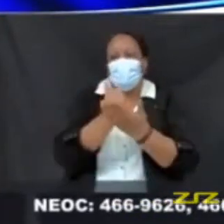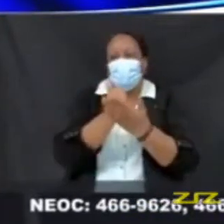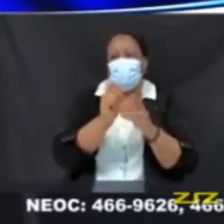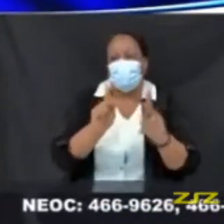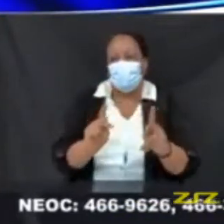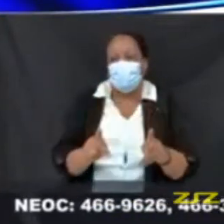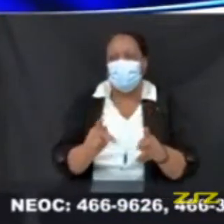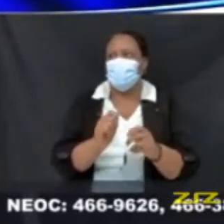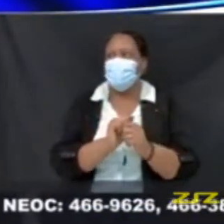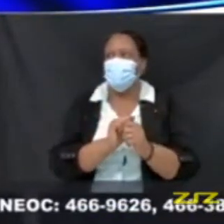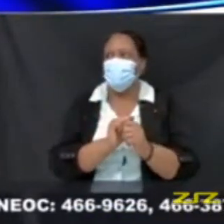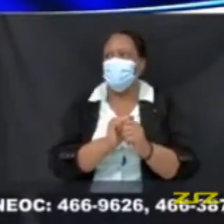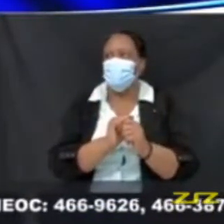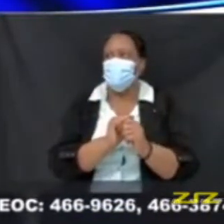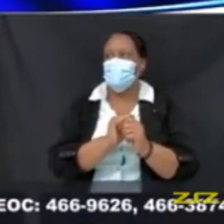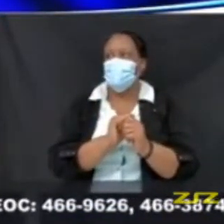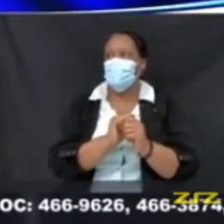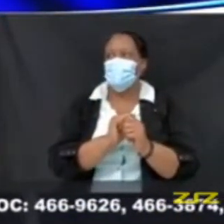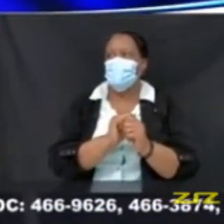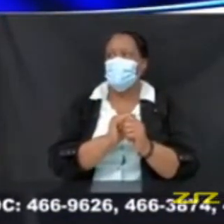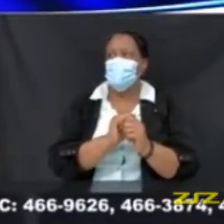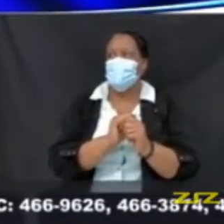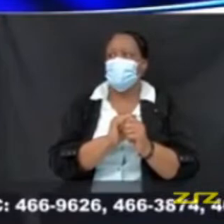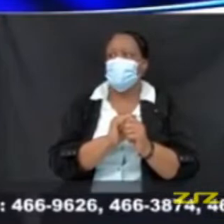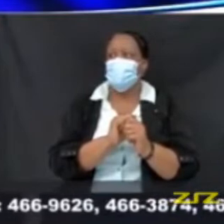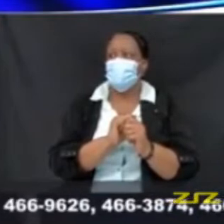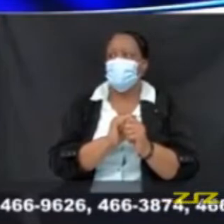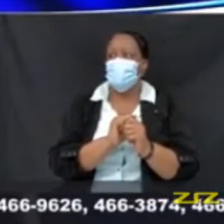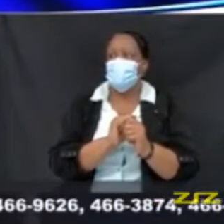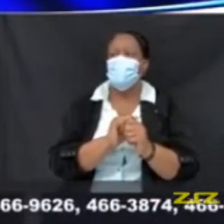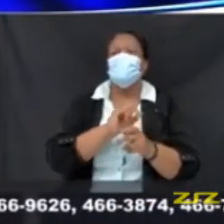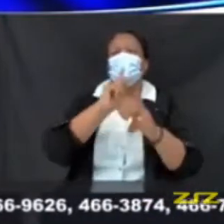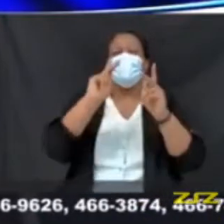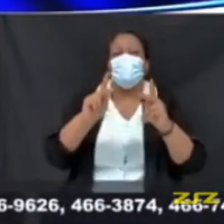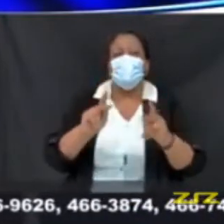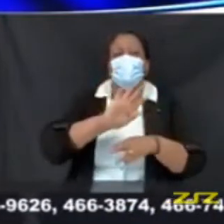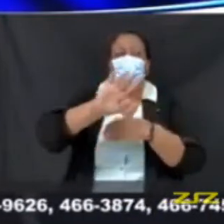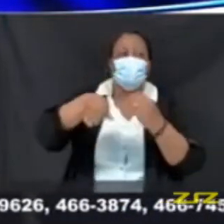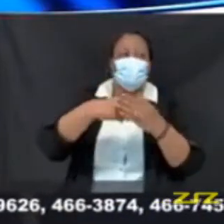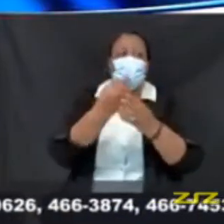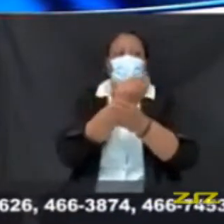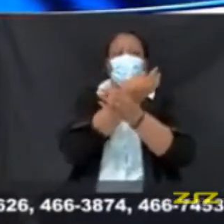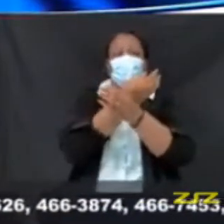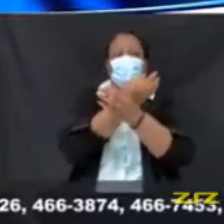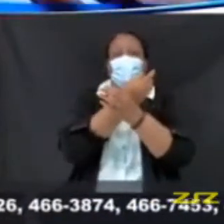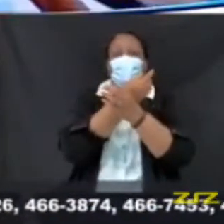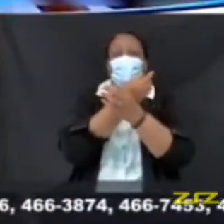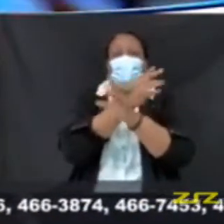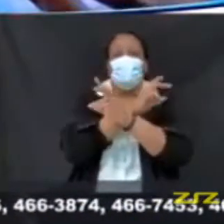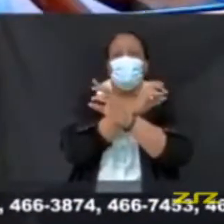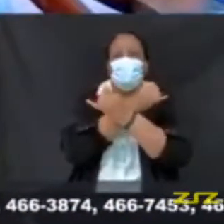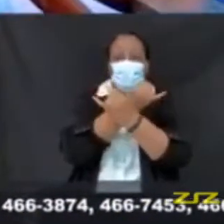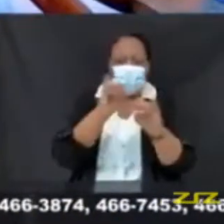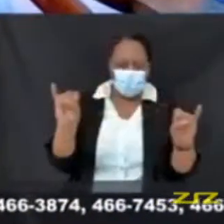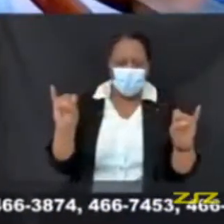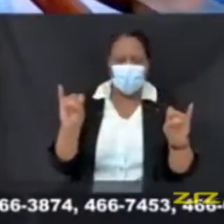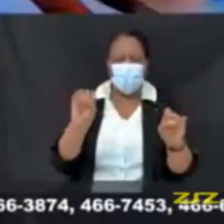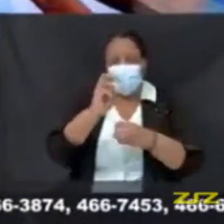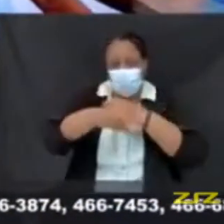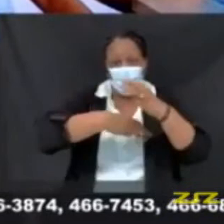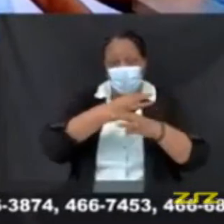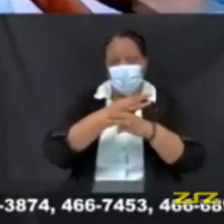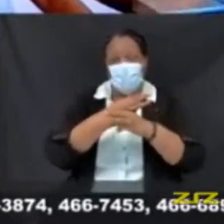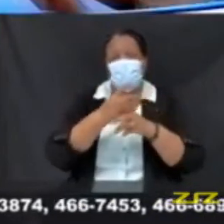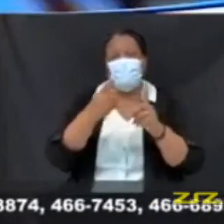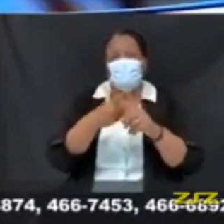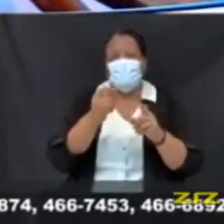quote, substantially enhance international cooperation to developing countries through adequate and sustainable support